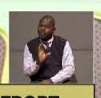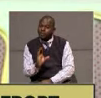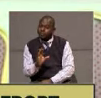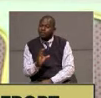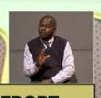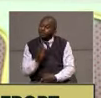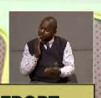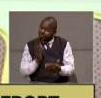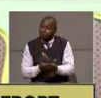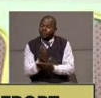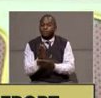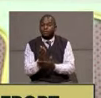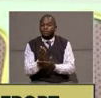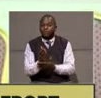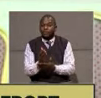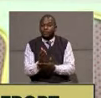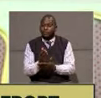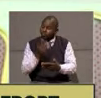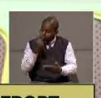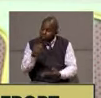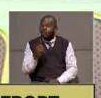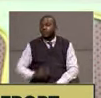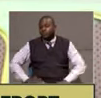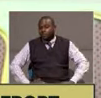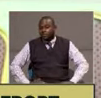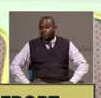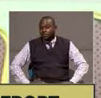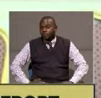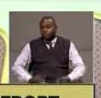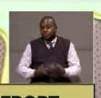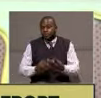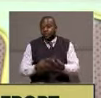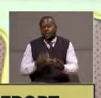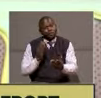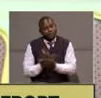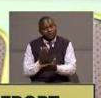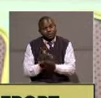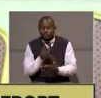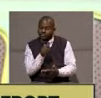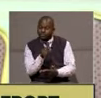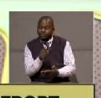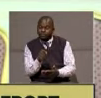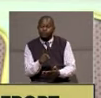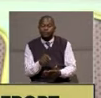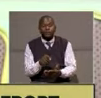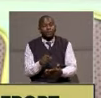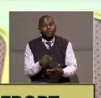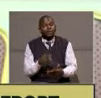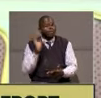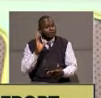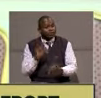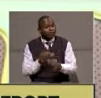providing the rights, was the process correct? Were the facts, was this hearing conducted in a proper